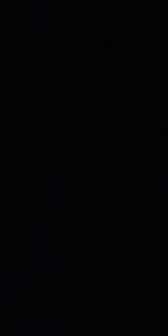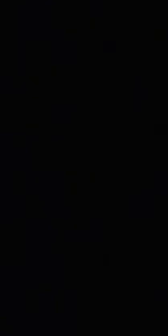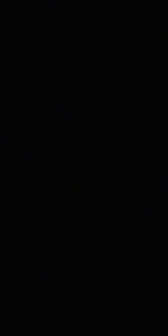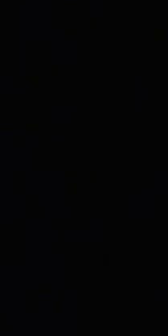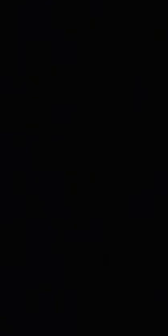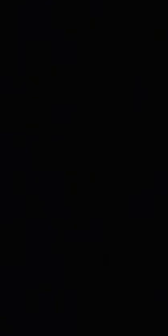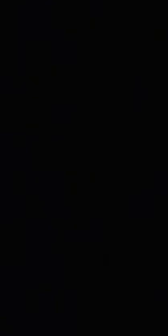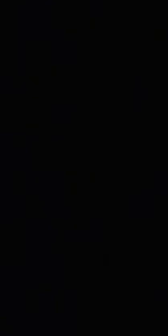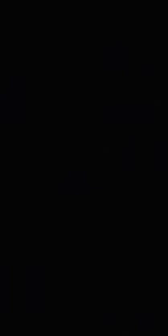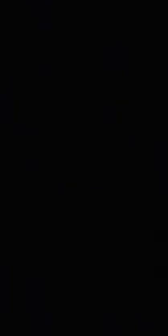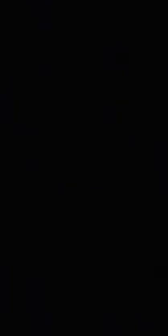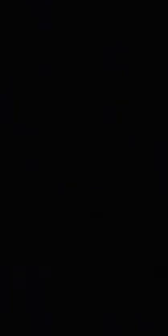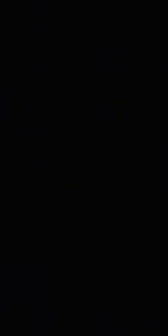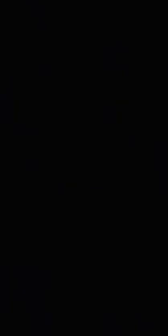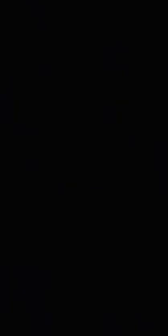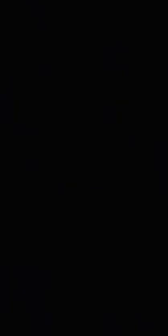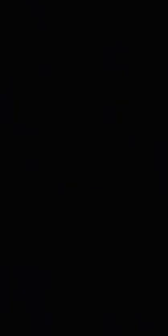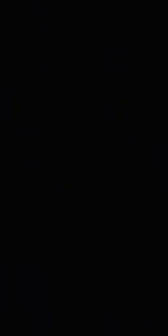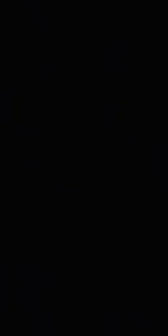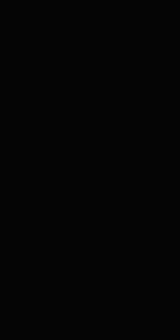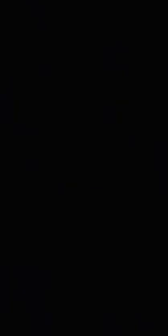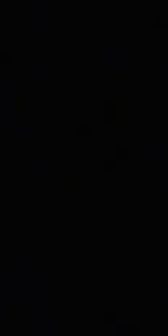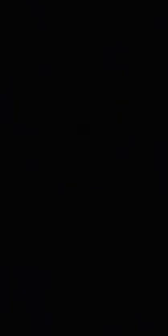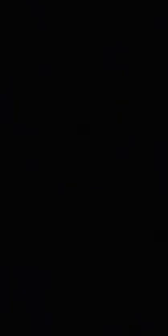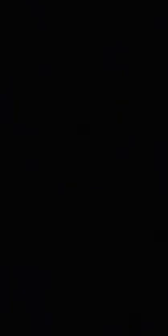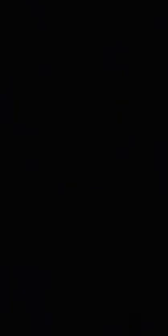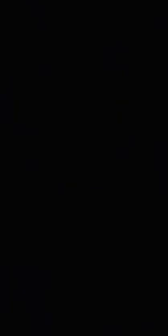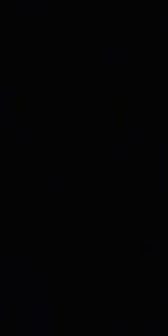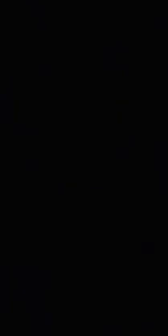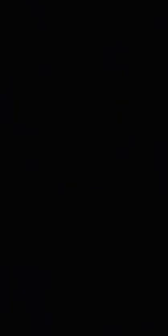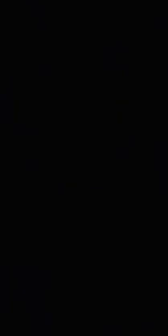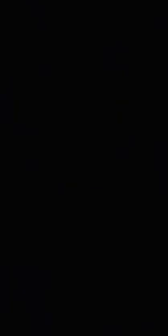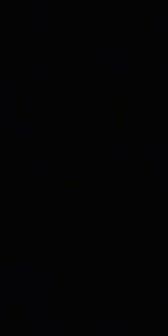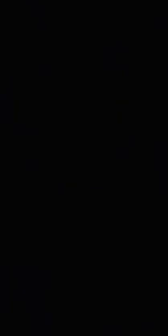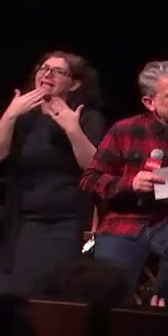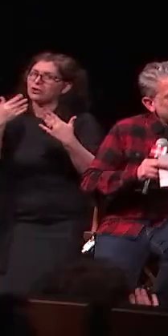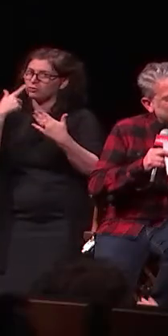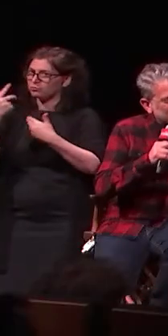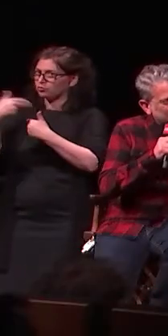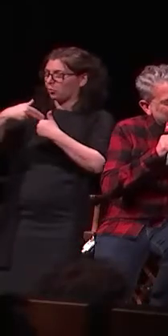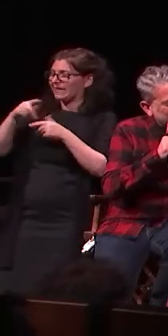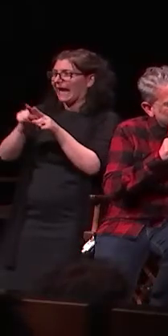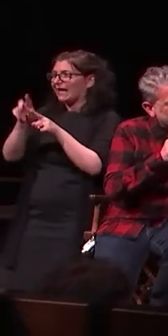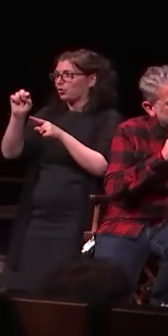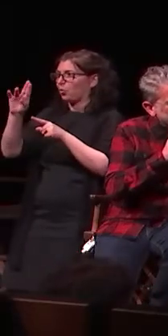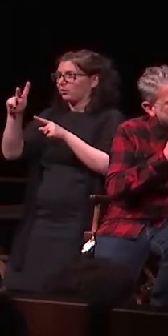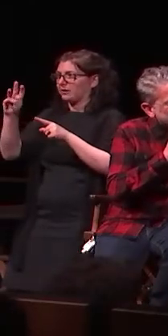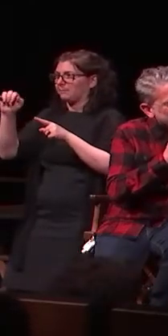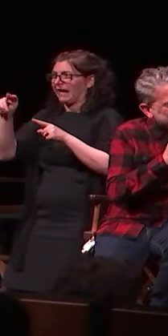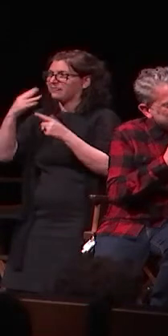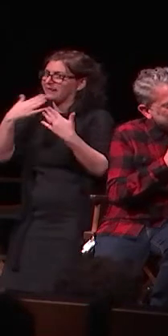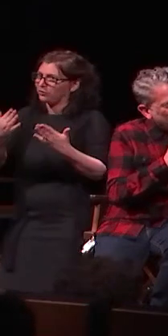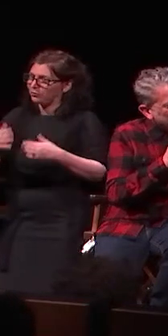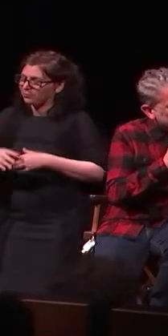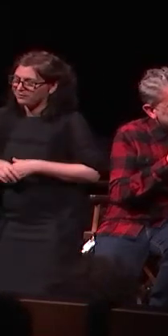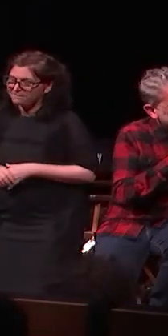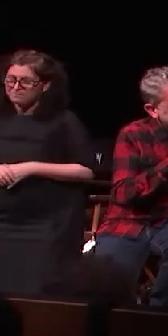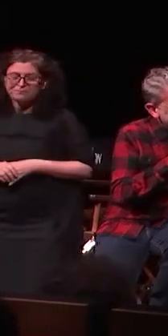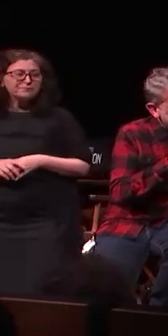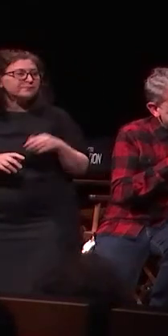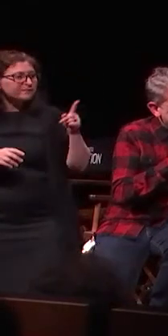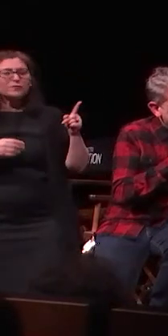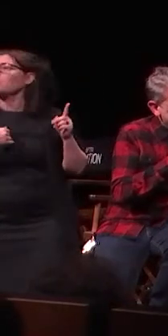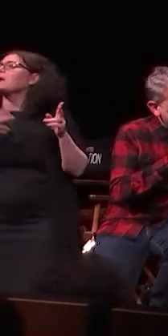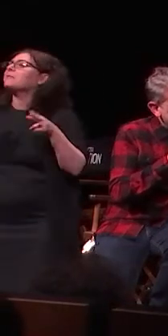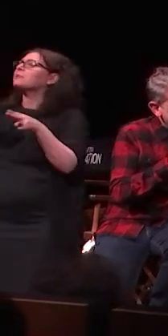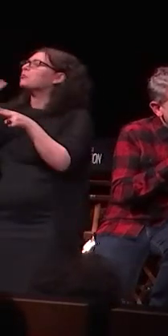was really glad to have Chris as Corkman. Thank you, Chris. So I'll briefly ask like one little